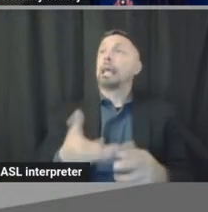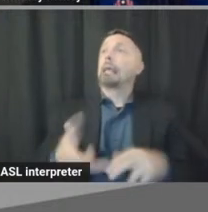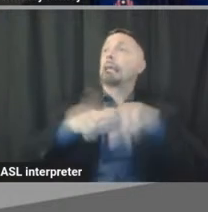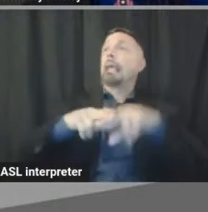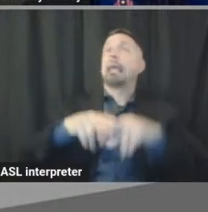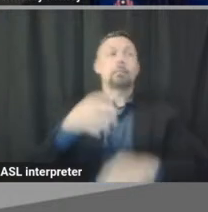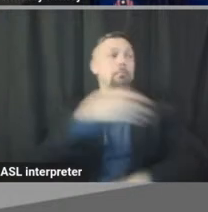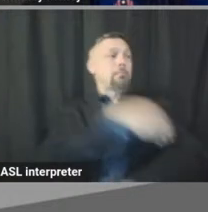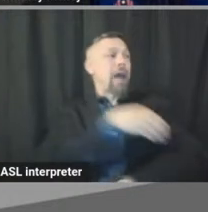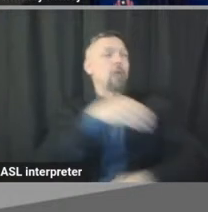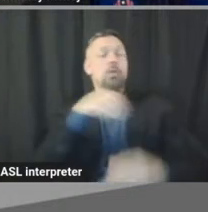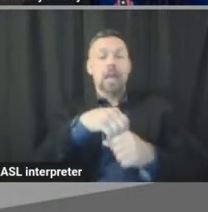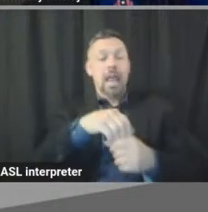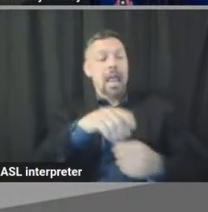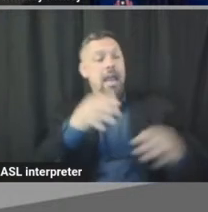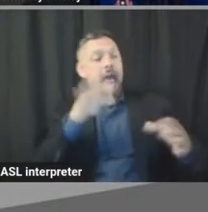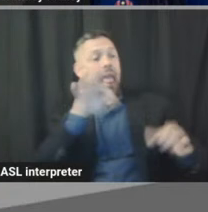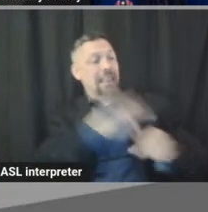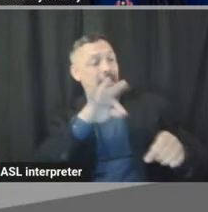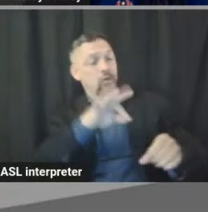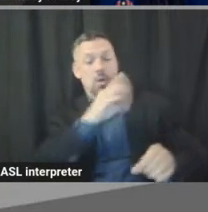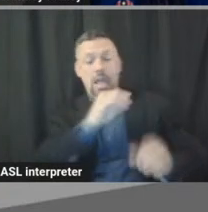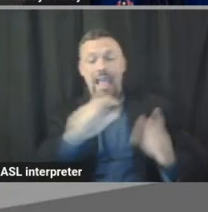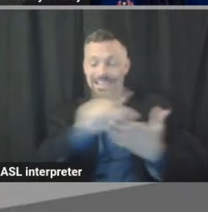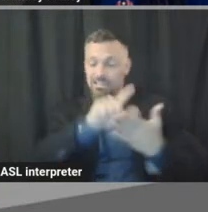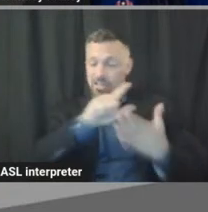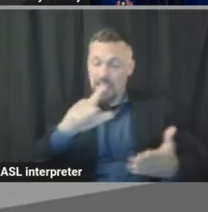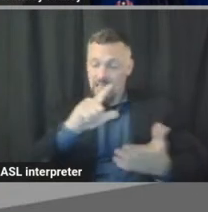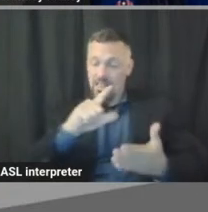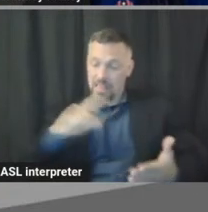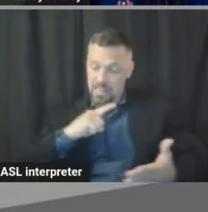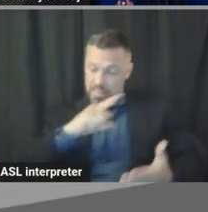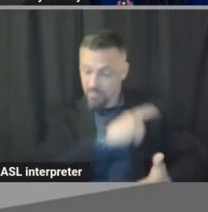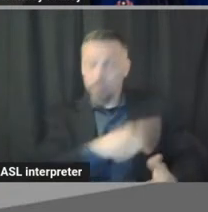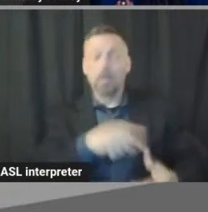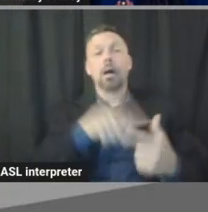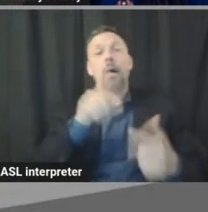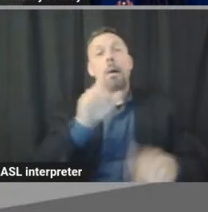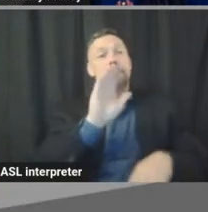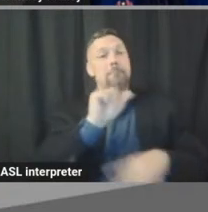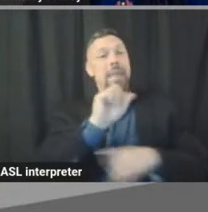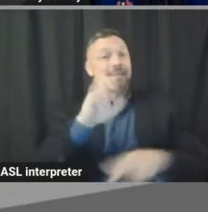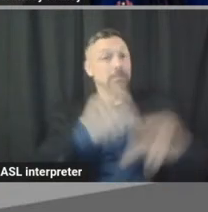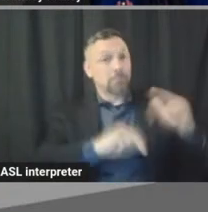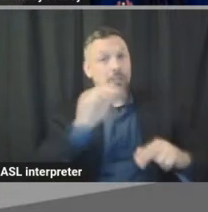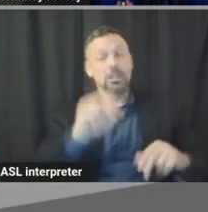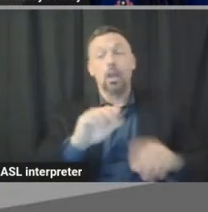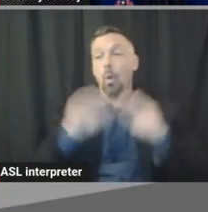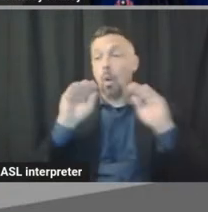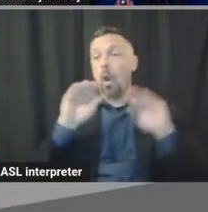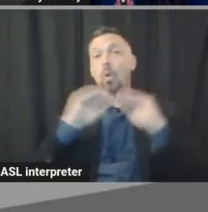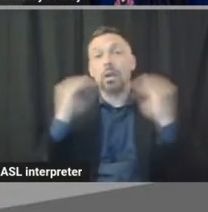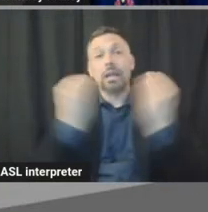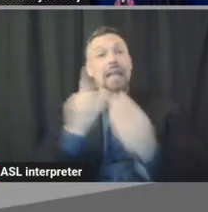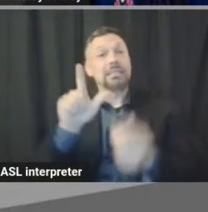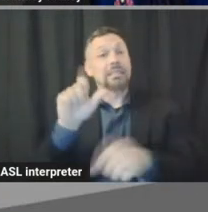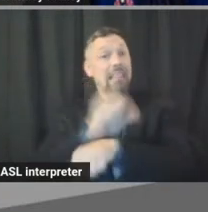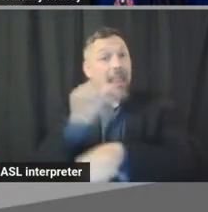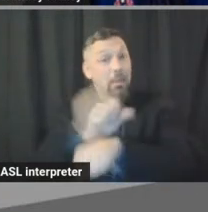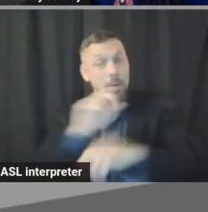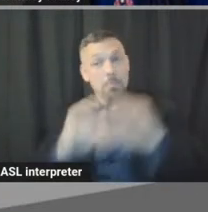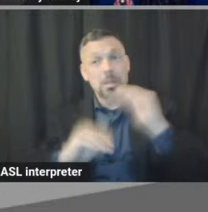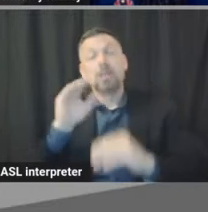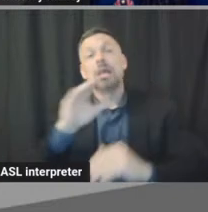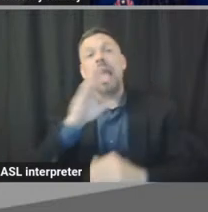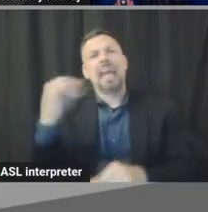electoral and legislative arenas, we need base building, labor organizing, and institution building. We need a